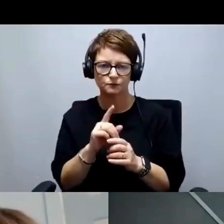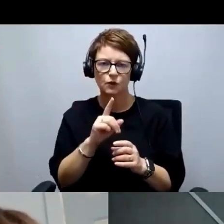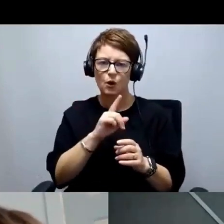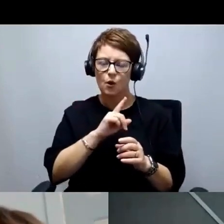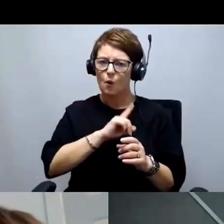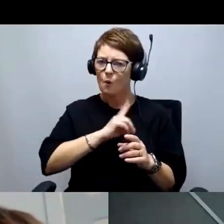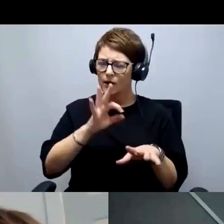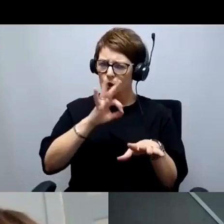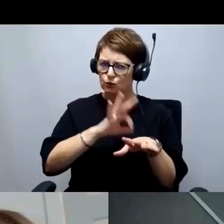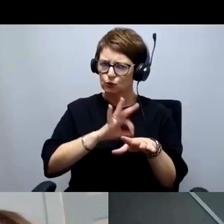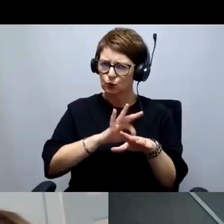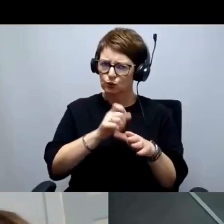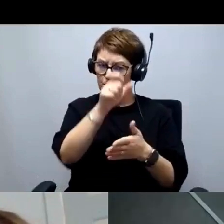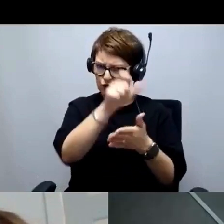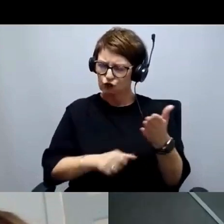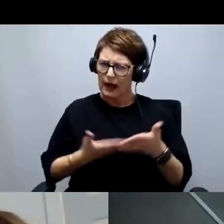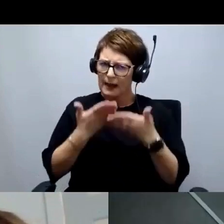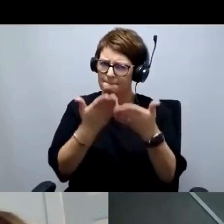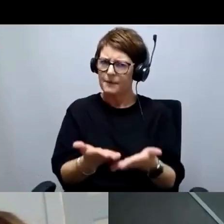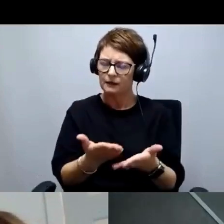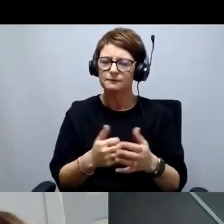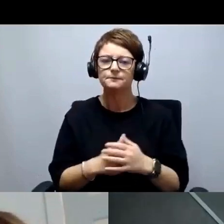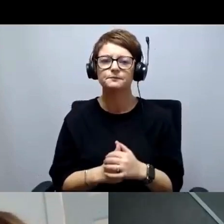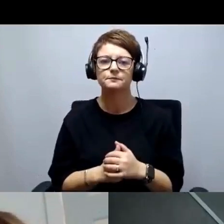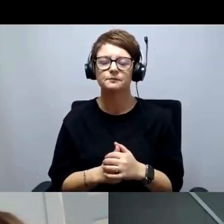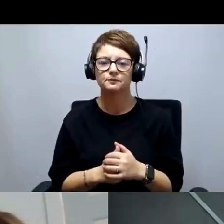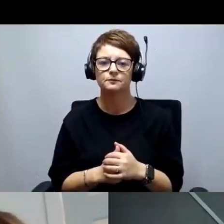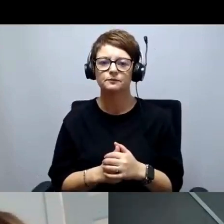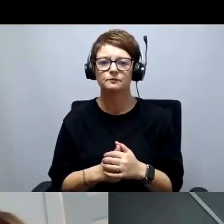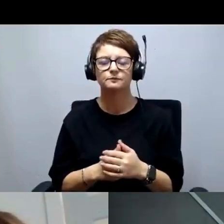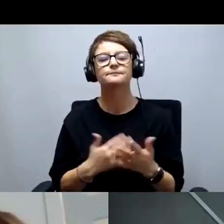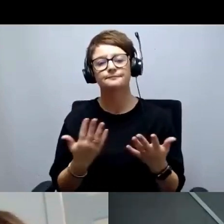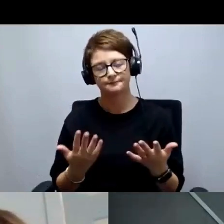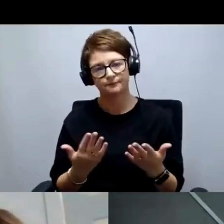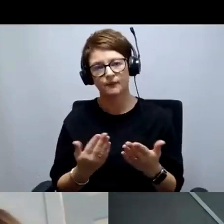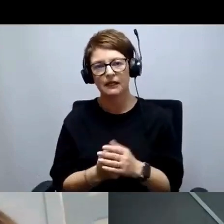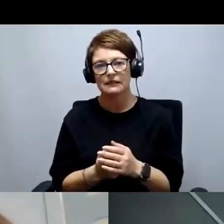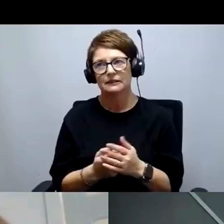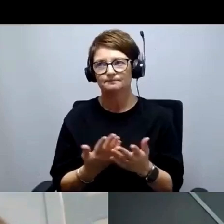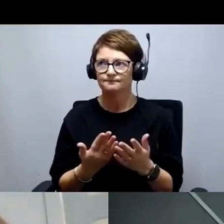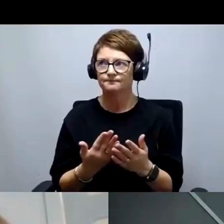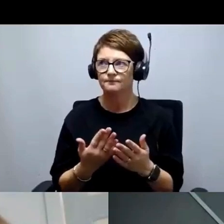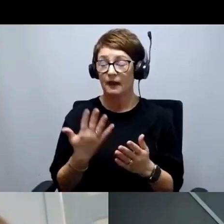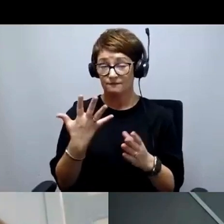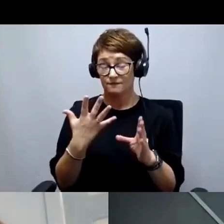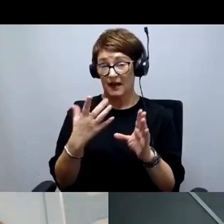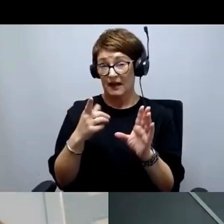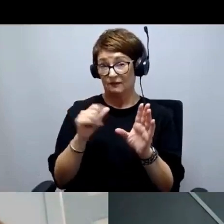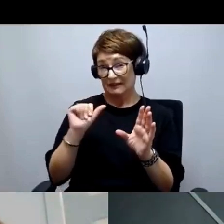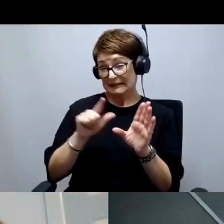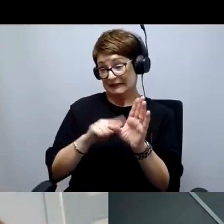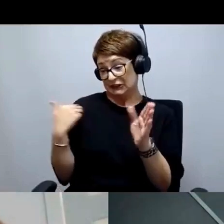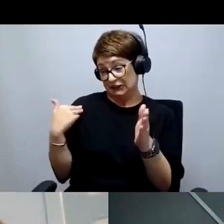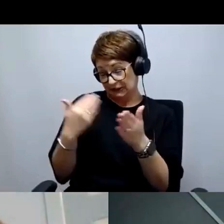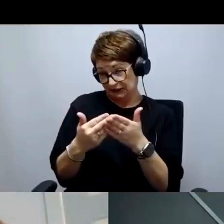I feel okay to answer that one. So it's a newish within the last 5-6 years